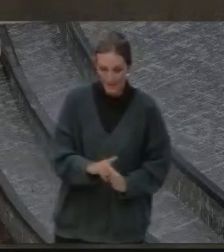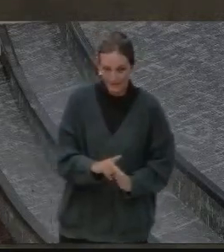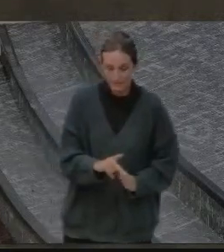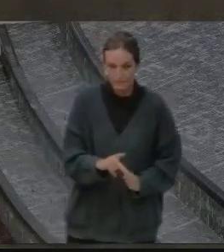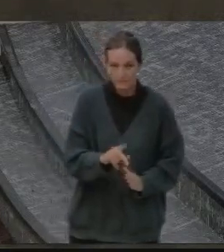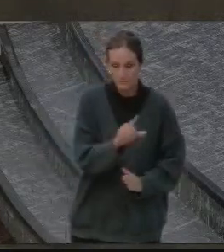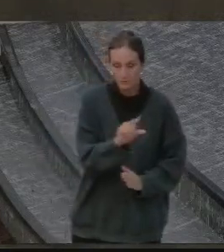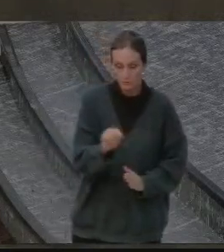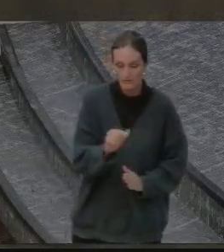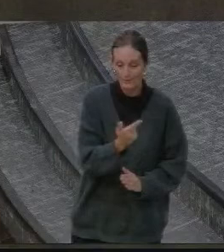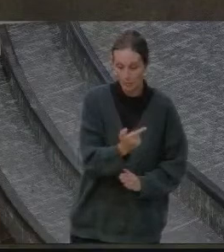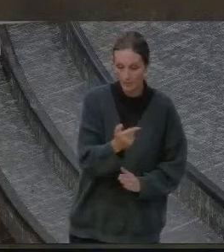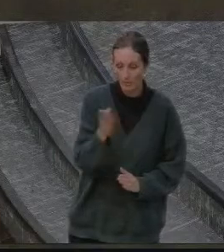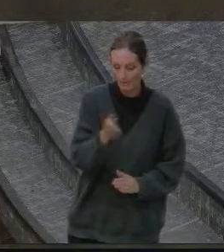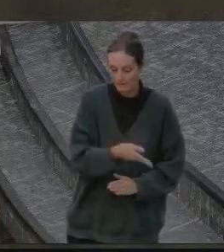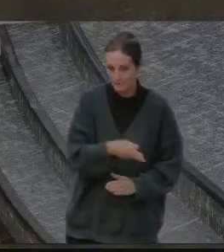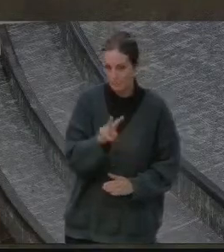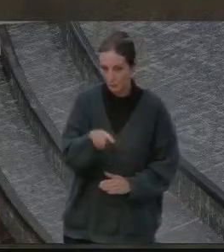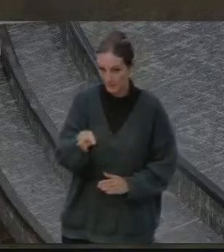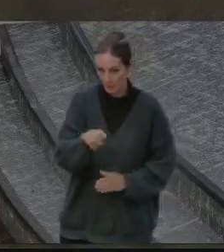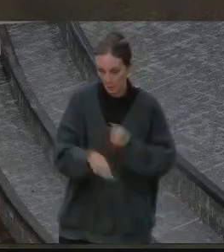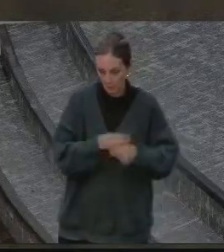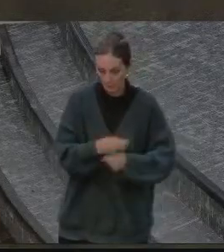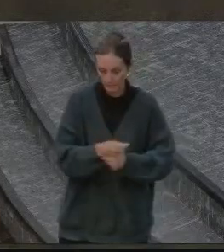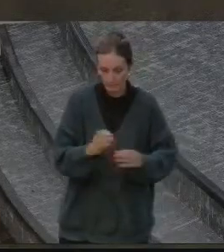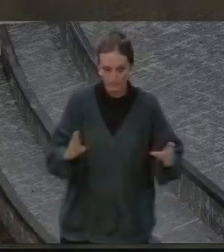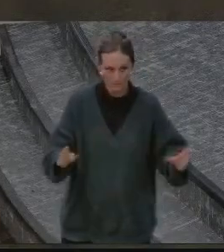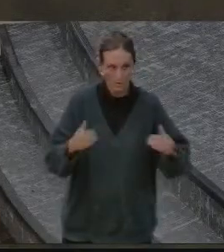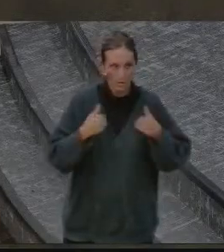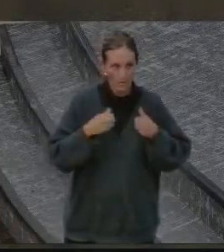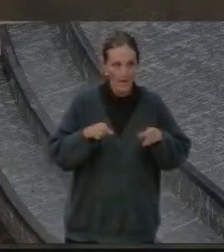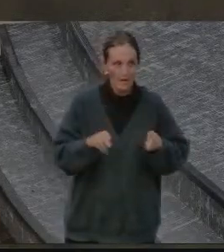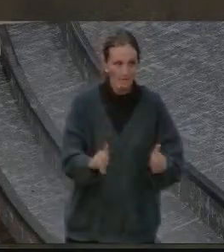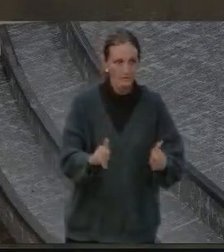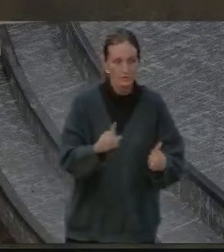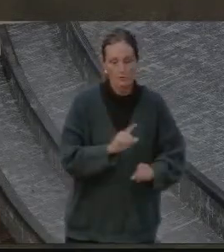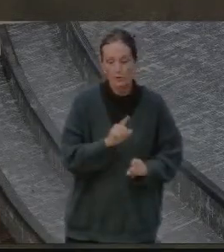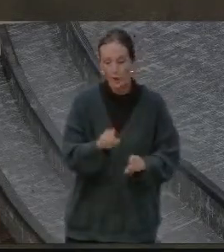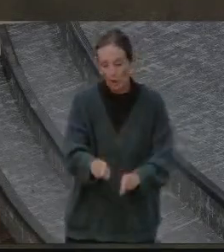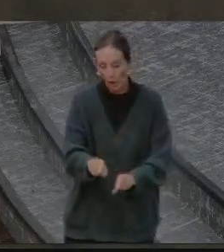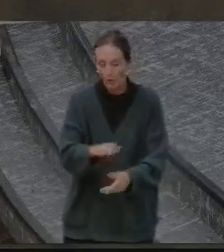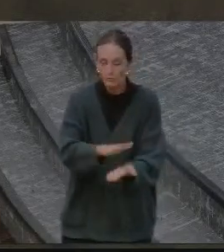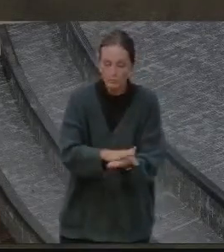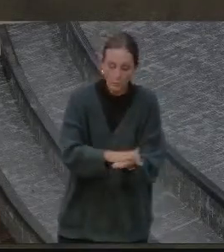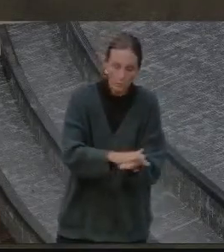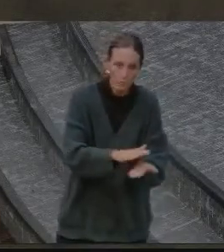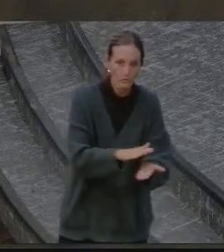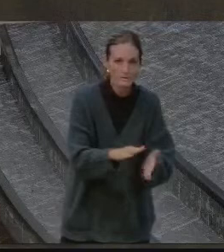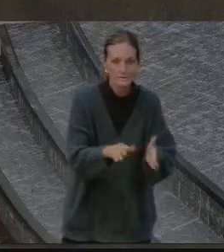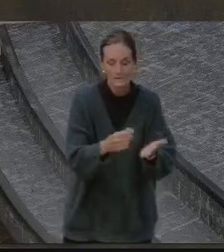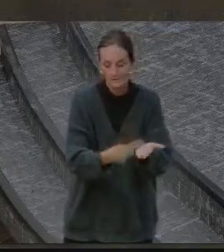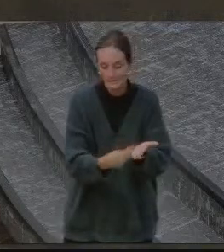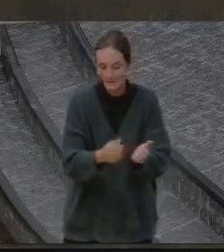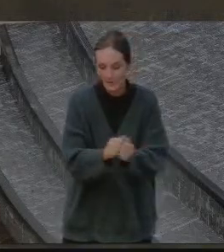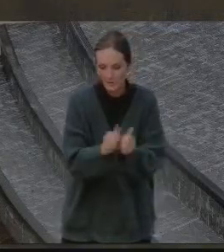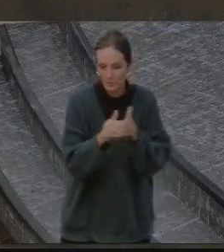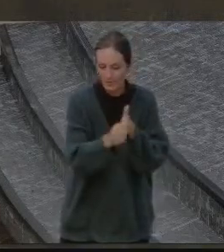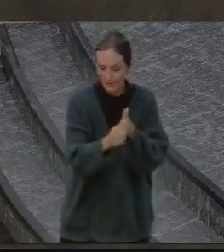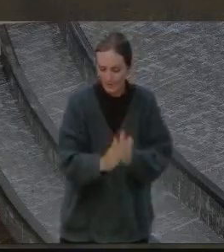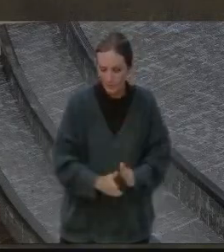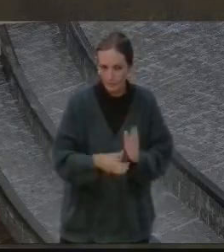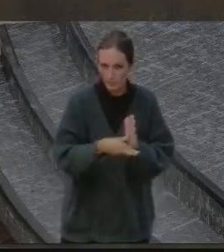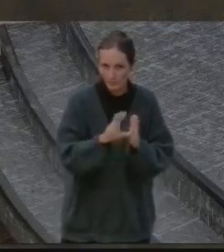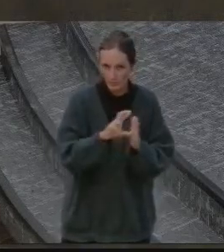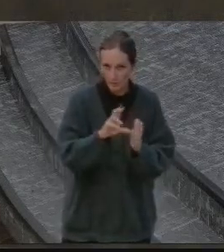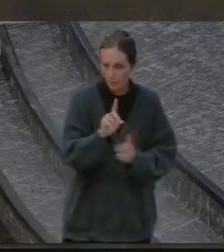2021 and 22, we had an opportunity to go into schools, talk to leaders, review data, and